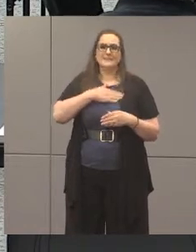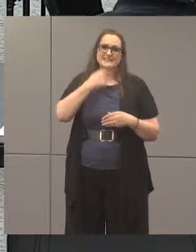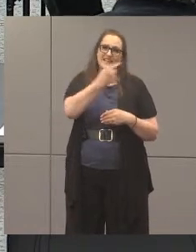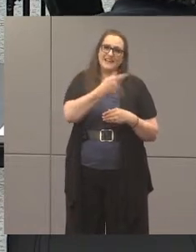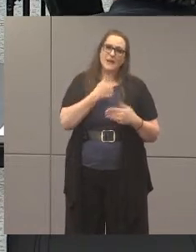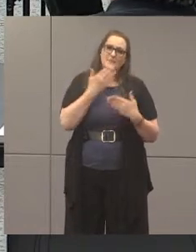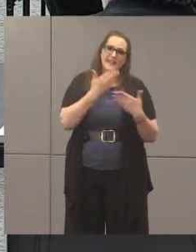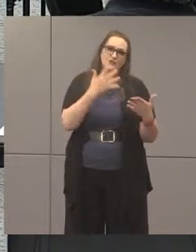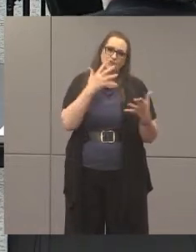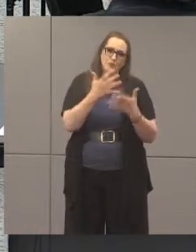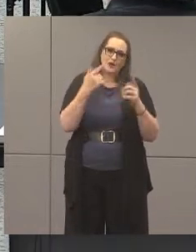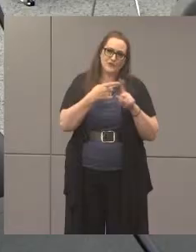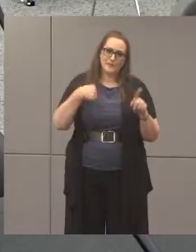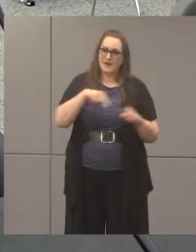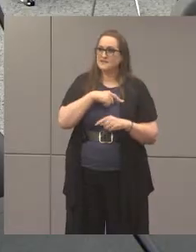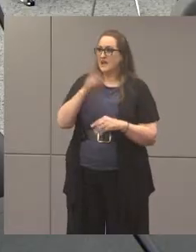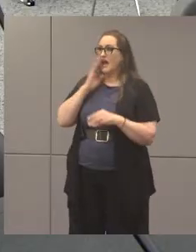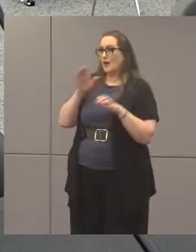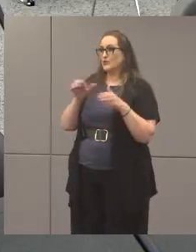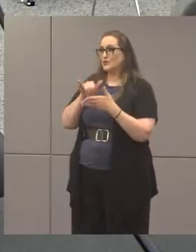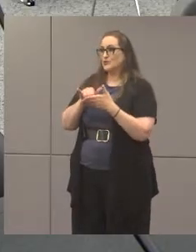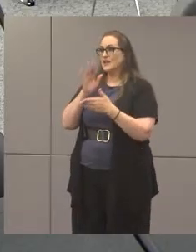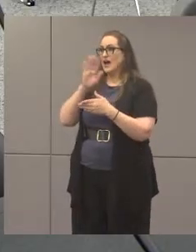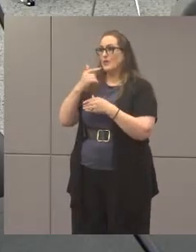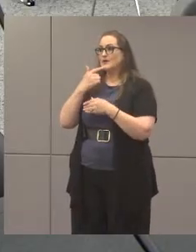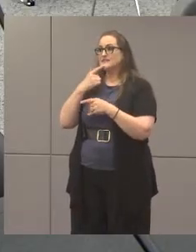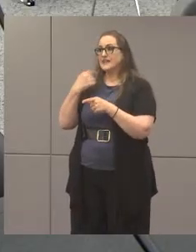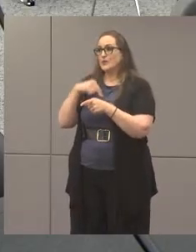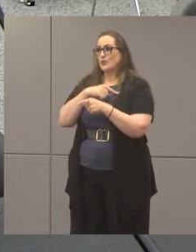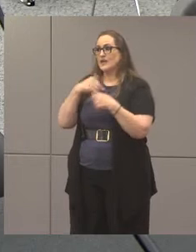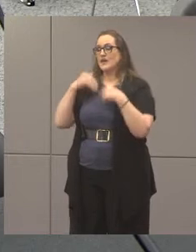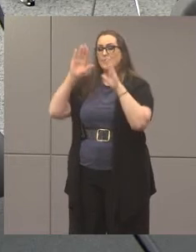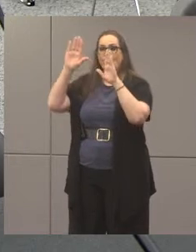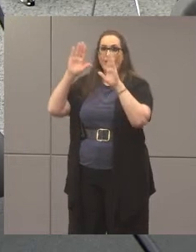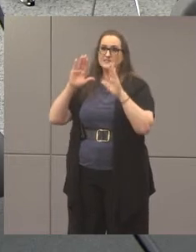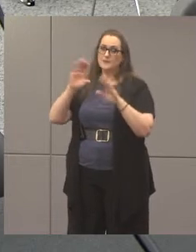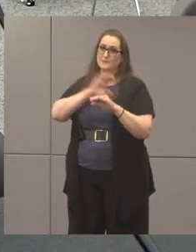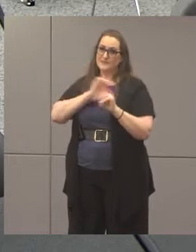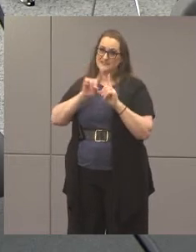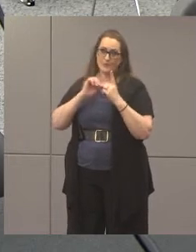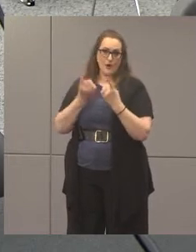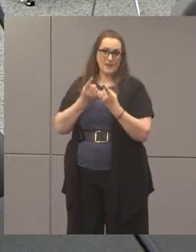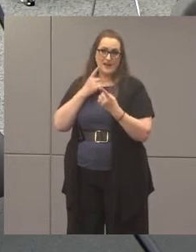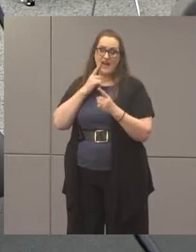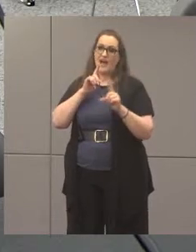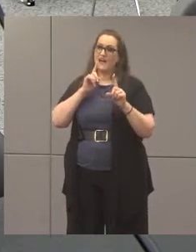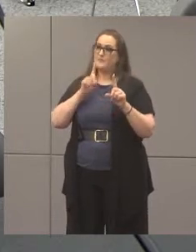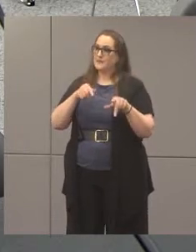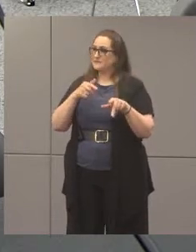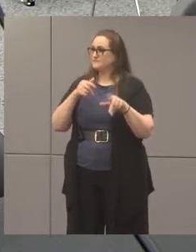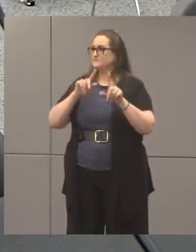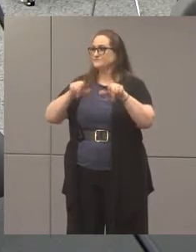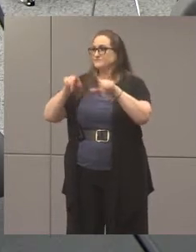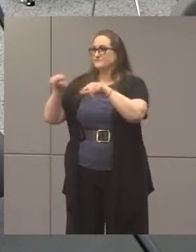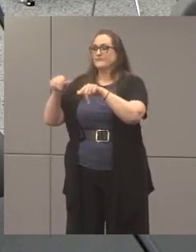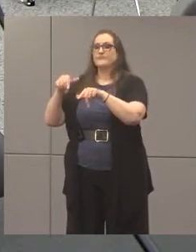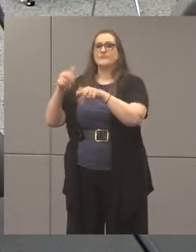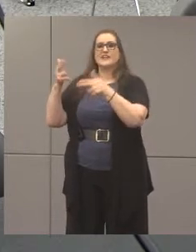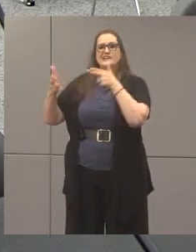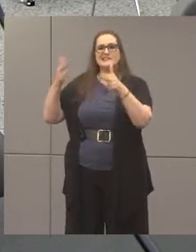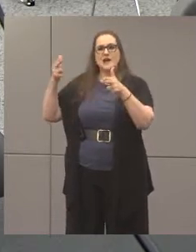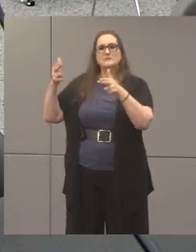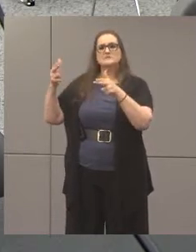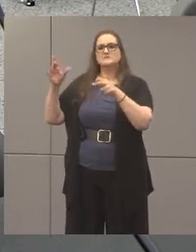you so much from us. I'll do that, and I will say, we have an awesome police department. I've been attending gun violence meetings the last